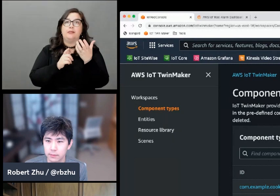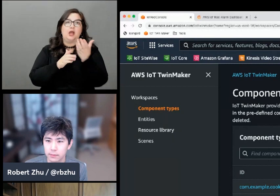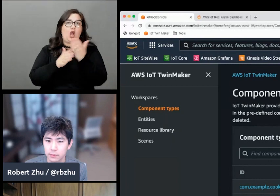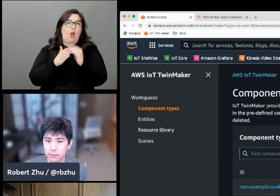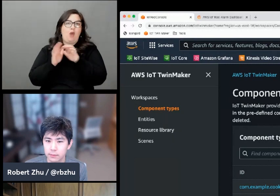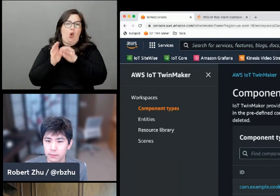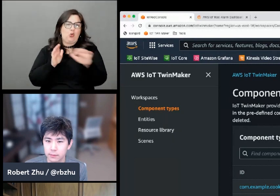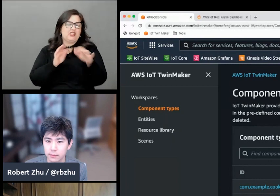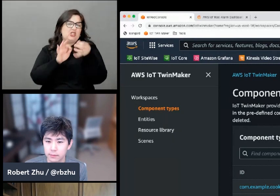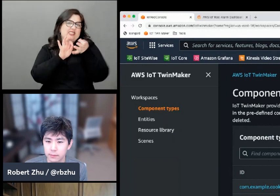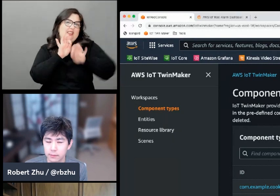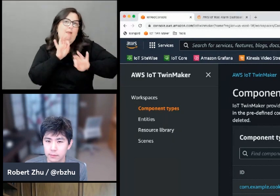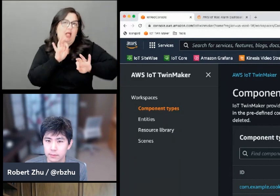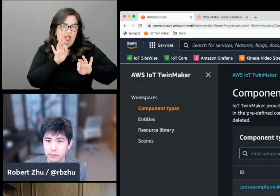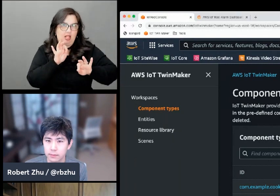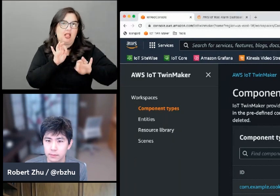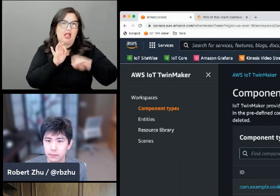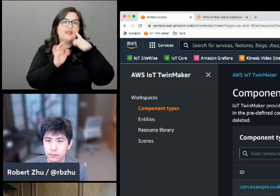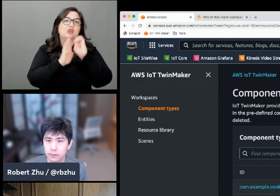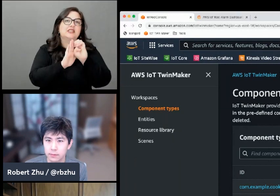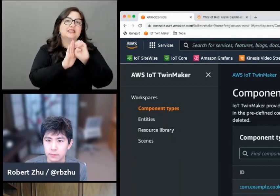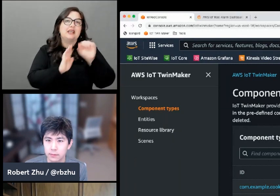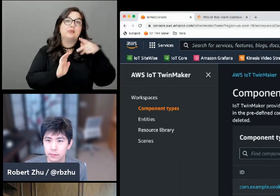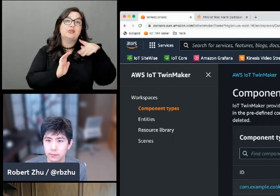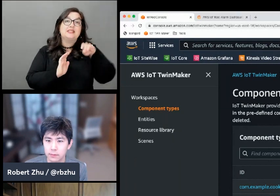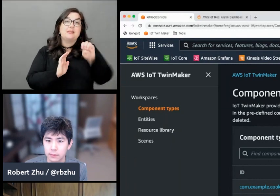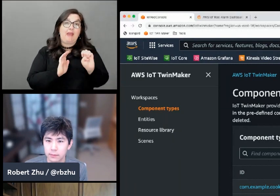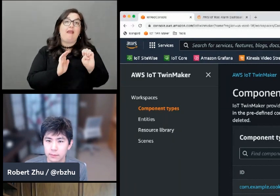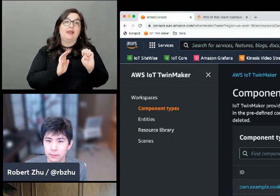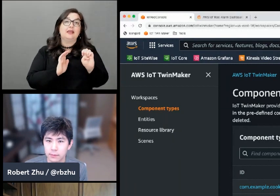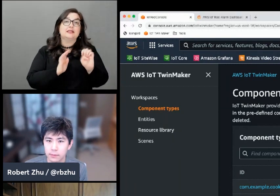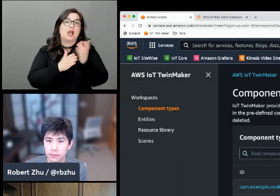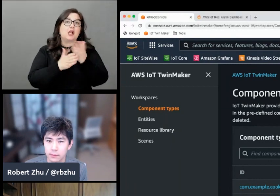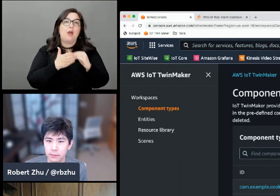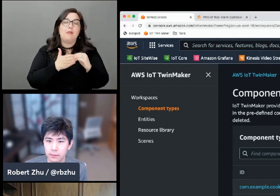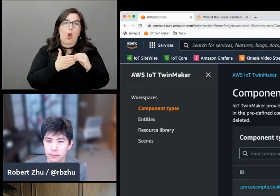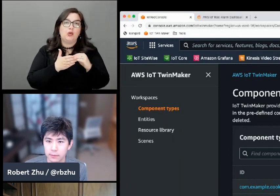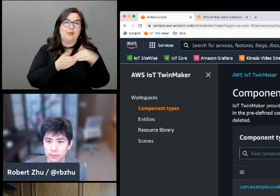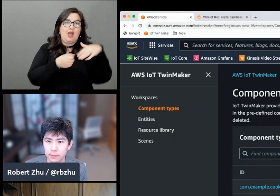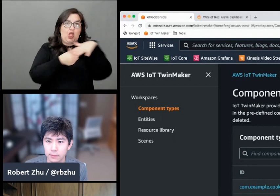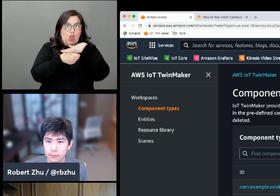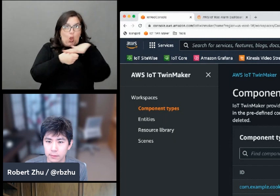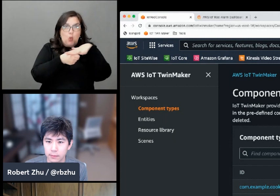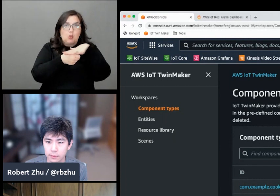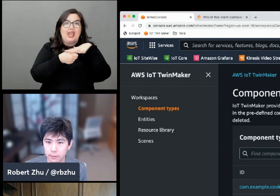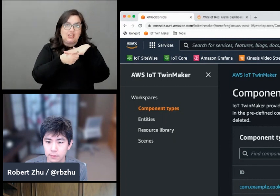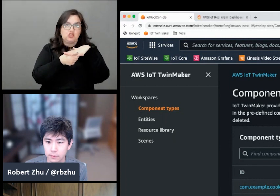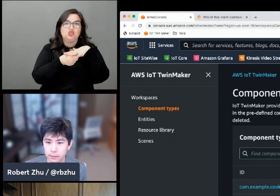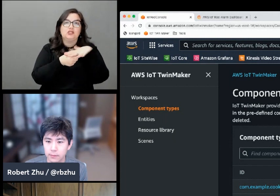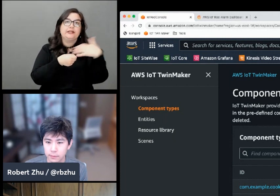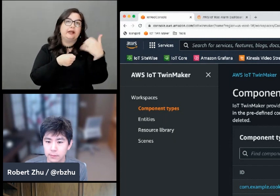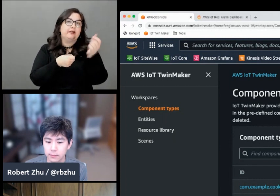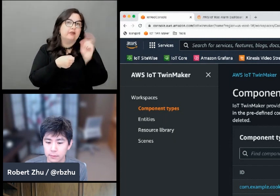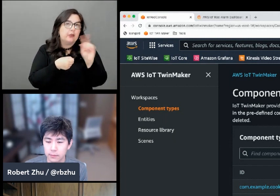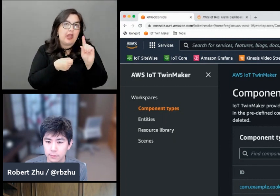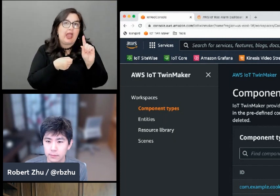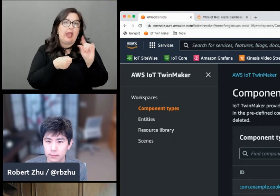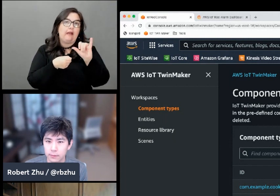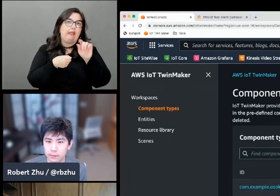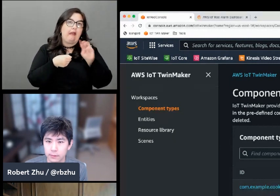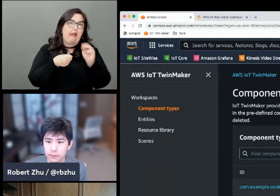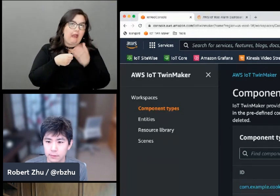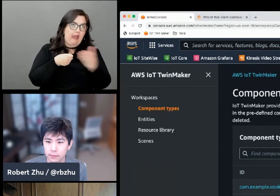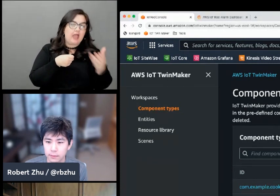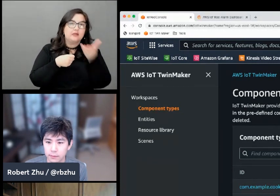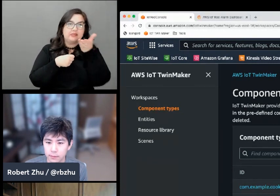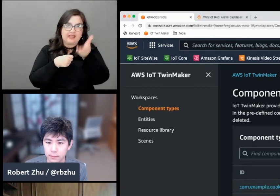for example, the space component on here just has the location of where the item is in the environment.